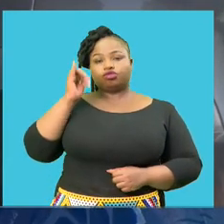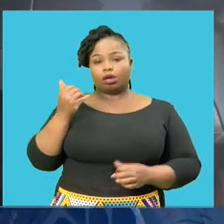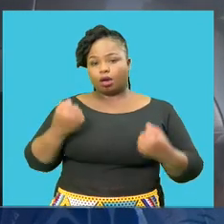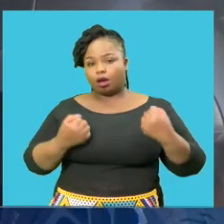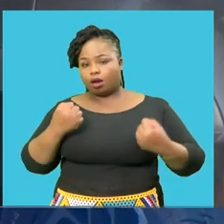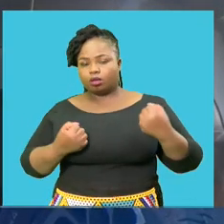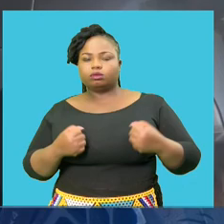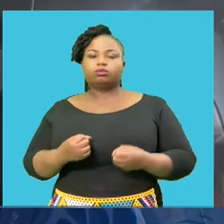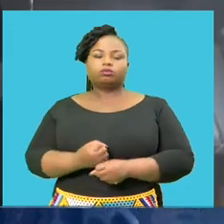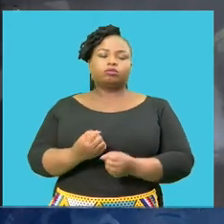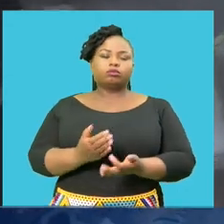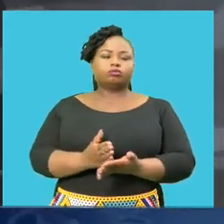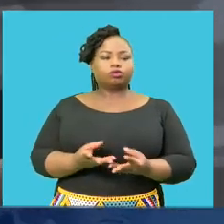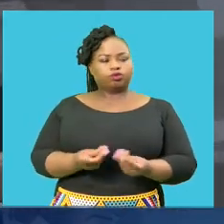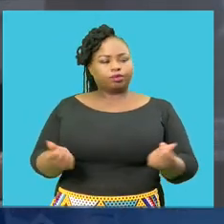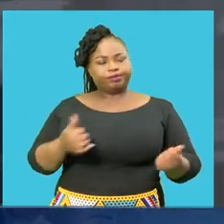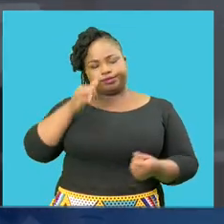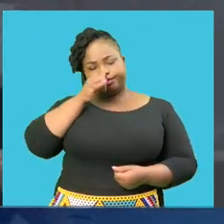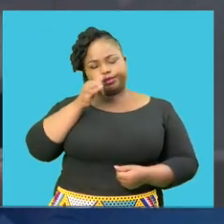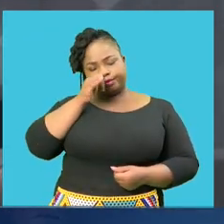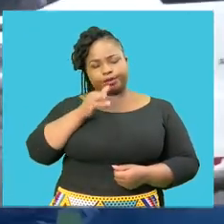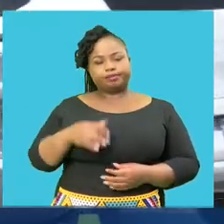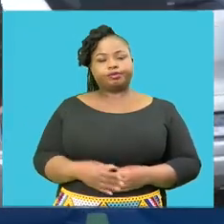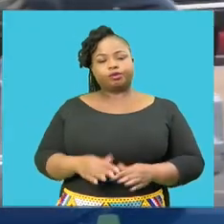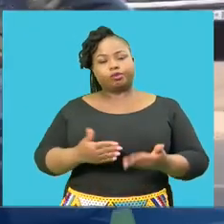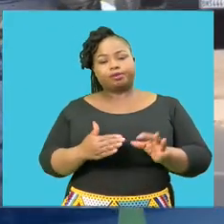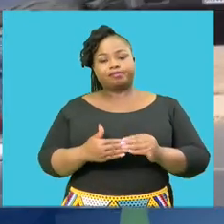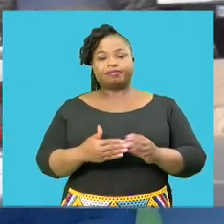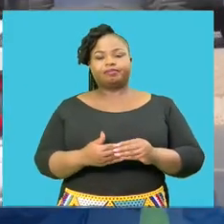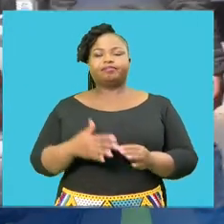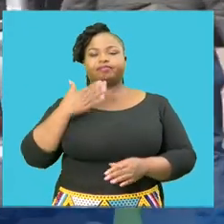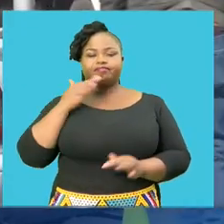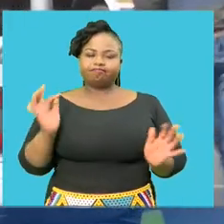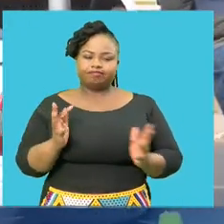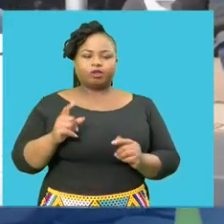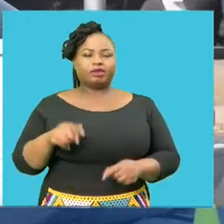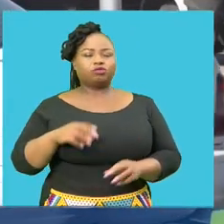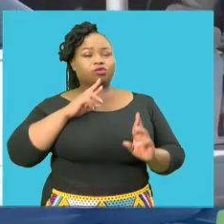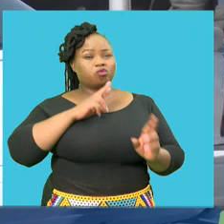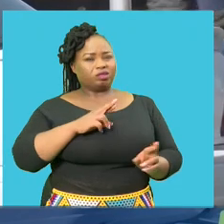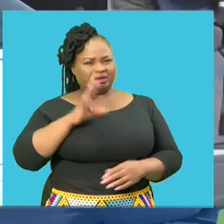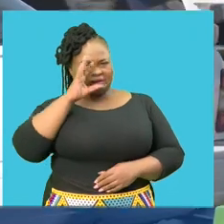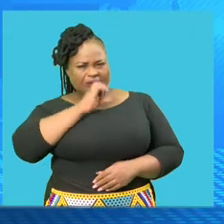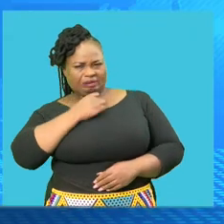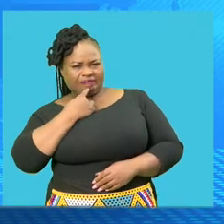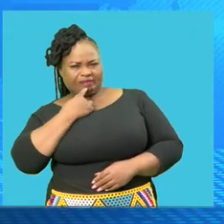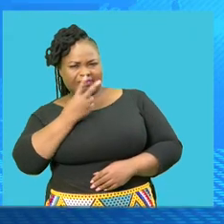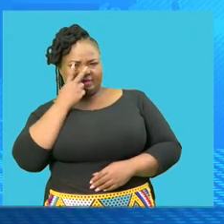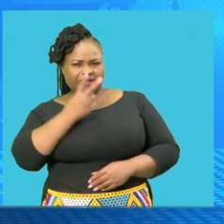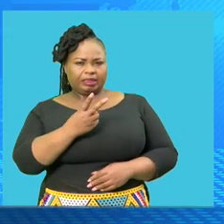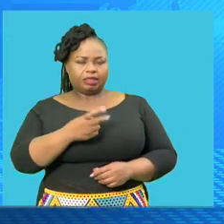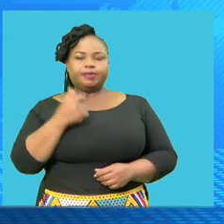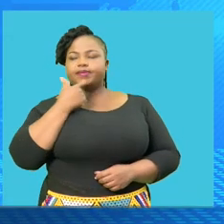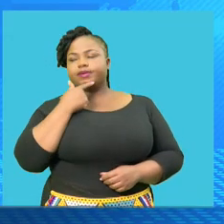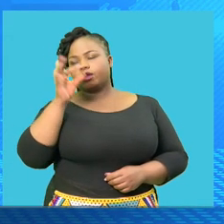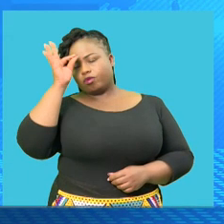address crime and lawlessness residents are encouraged to report any suspicious incidents with their nearest